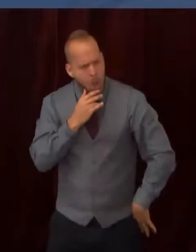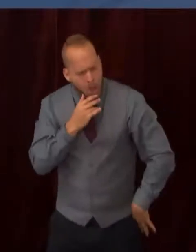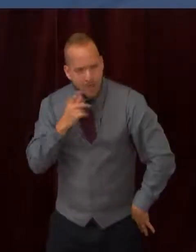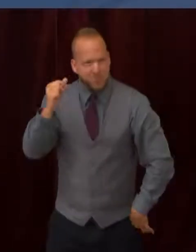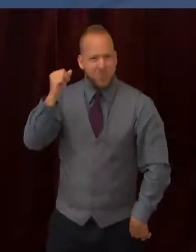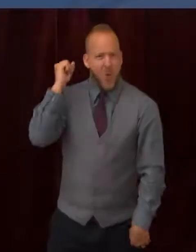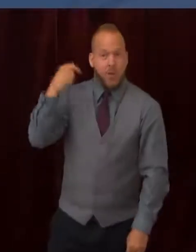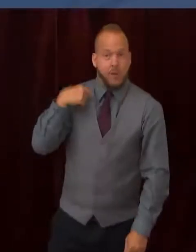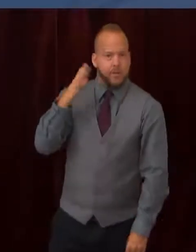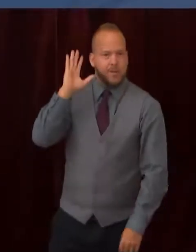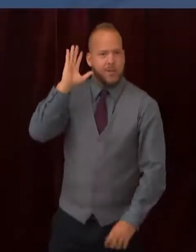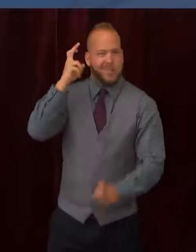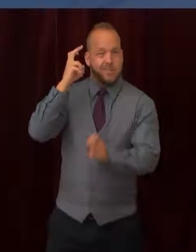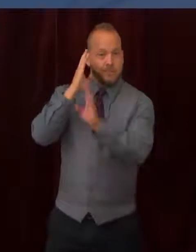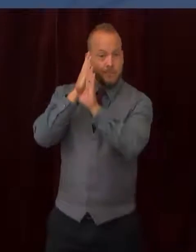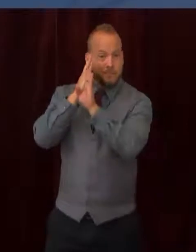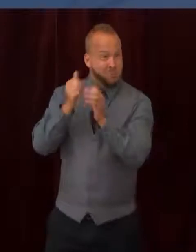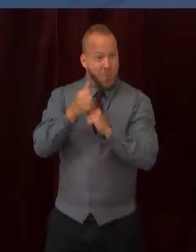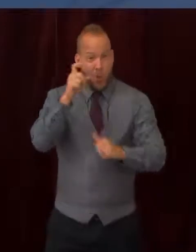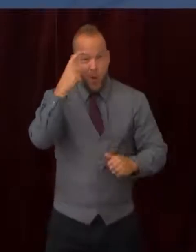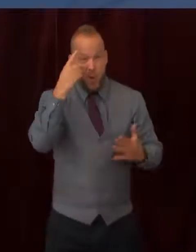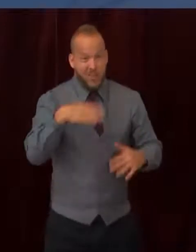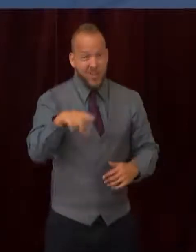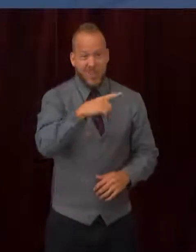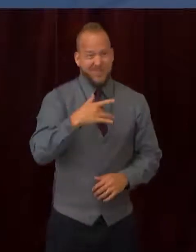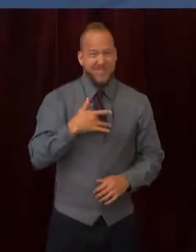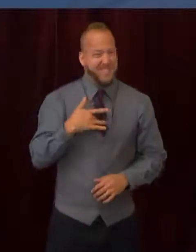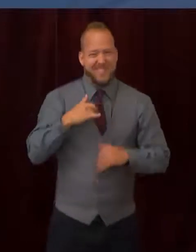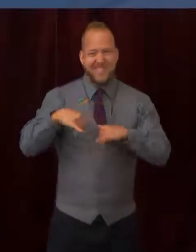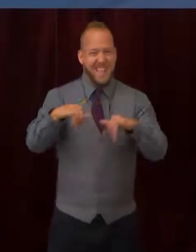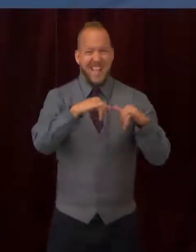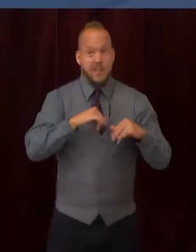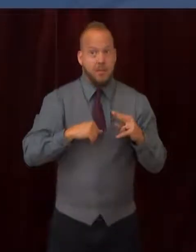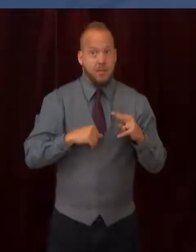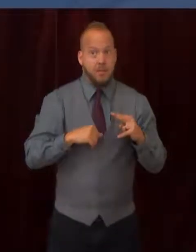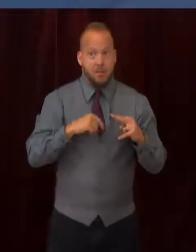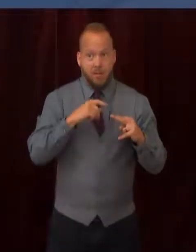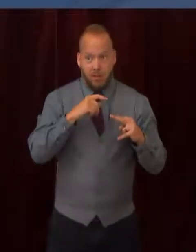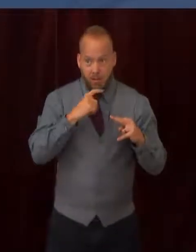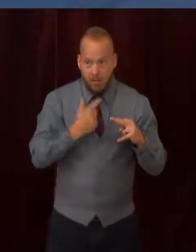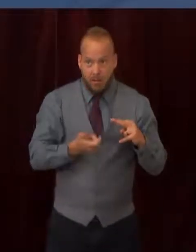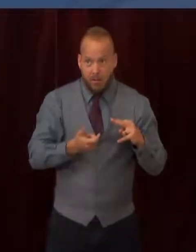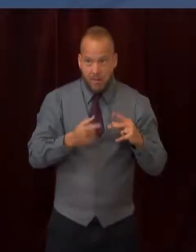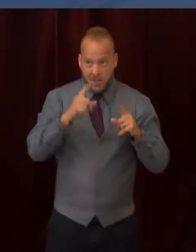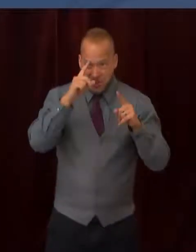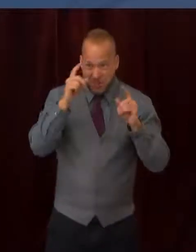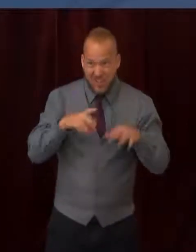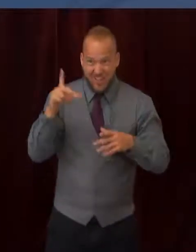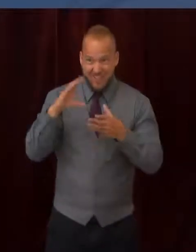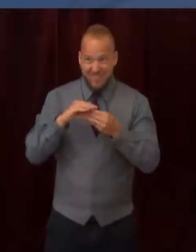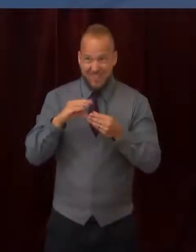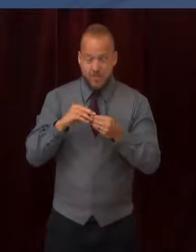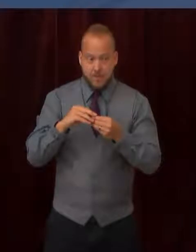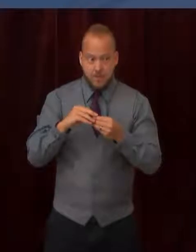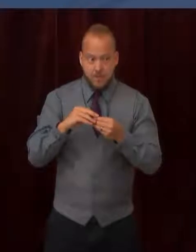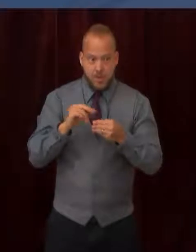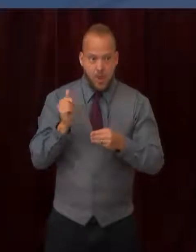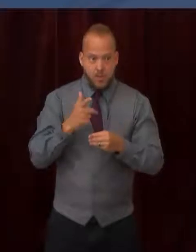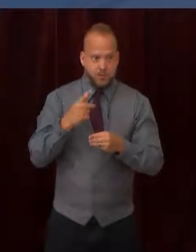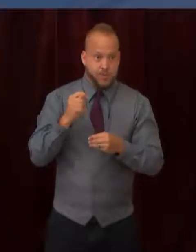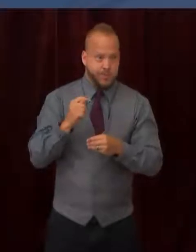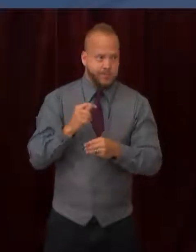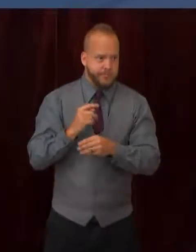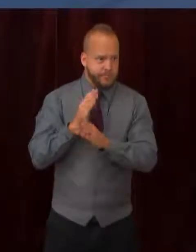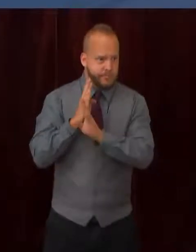today. Next question comes from Essex with Kyra. Yes, Governor, a question for you and a question for the